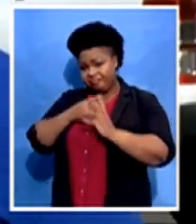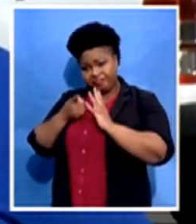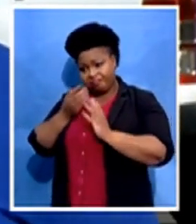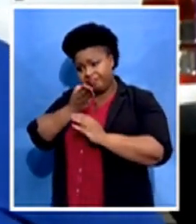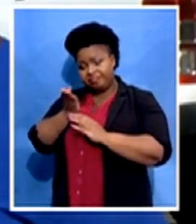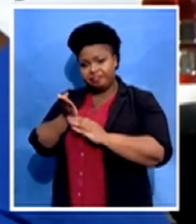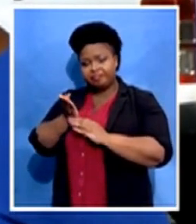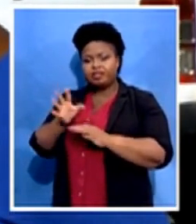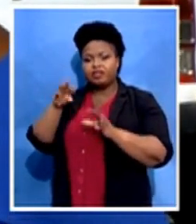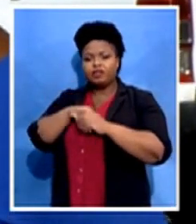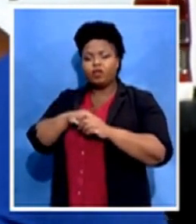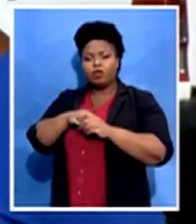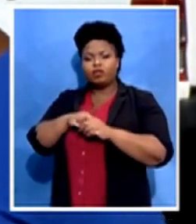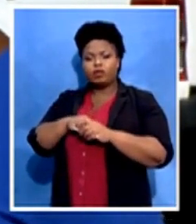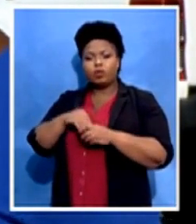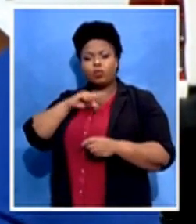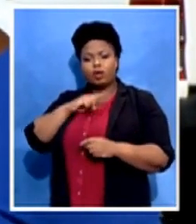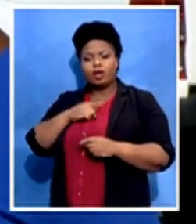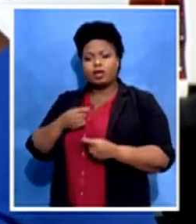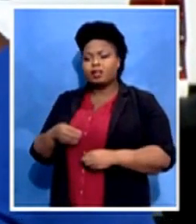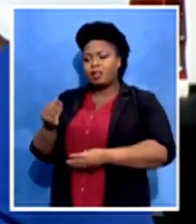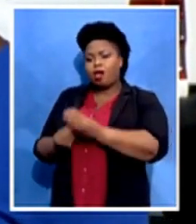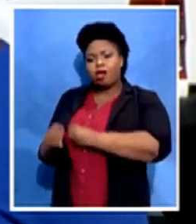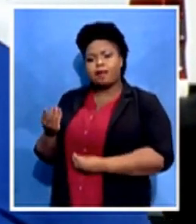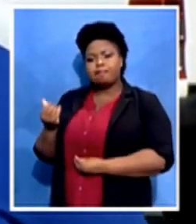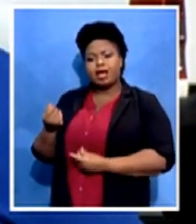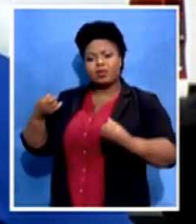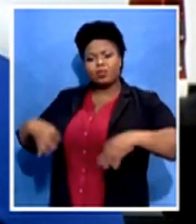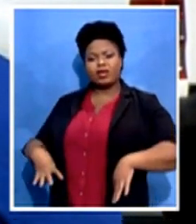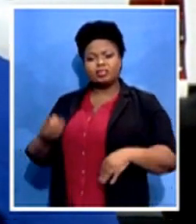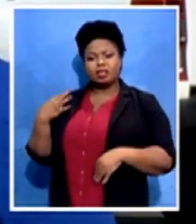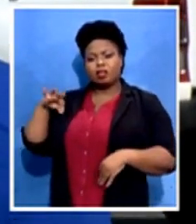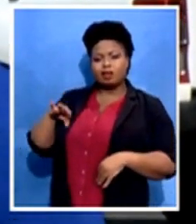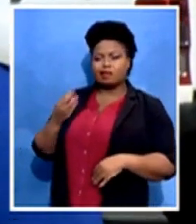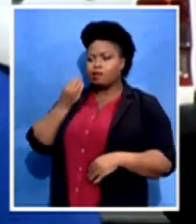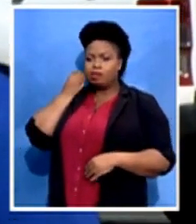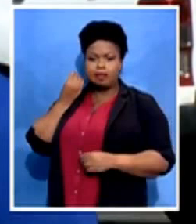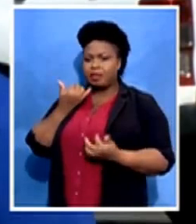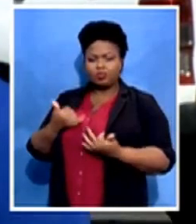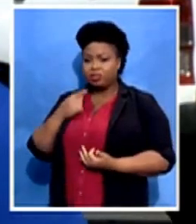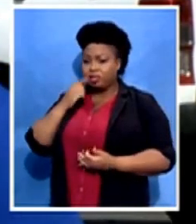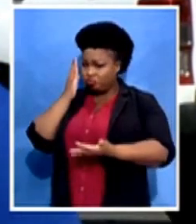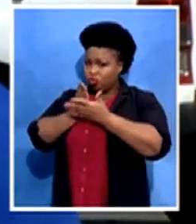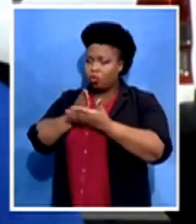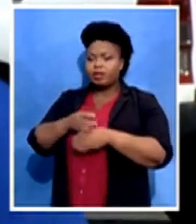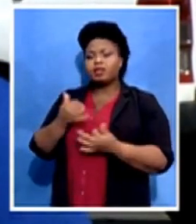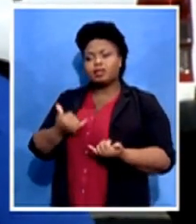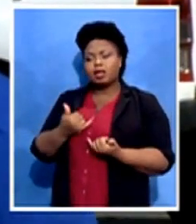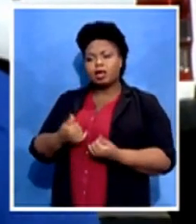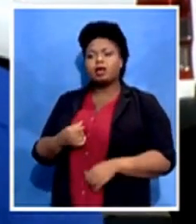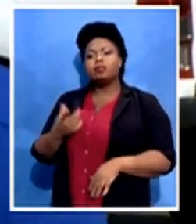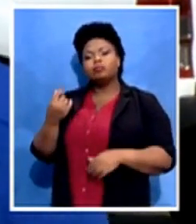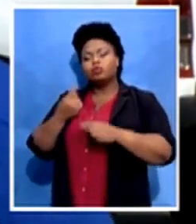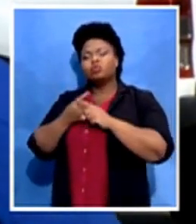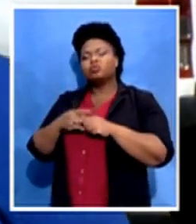of embezzlement. We can't say they did, but now they have just come to be charged, and then for bail application,